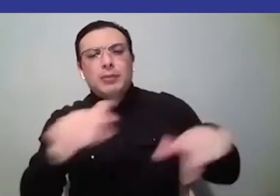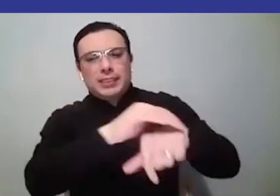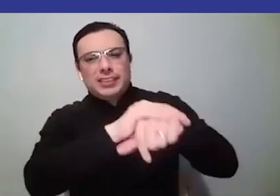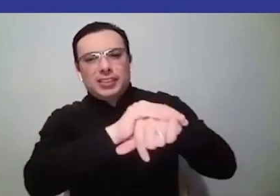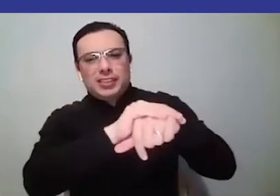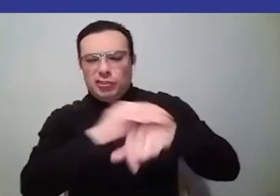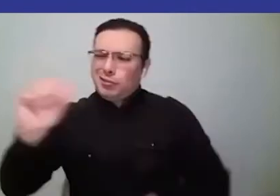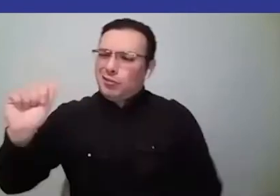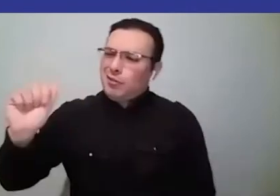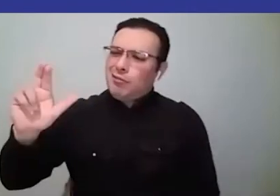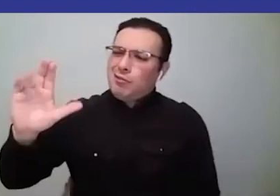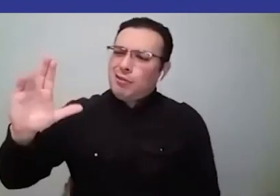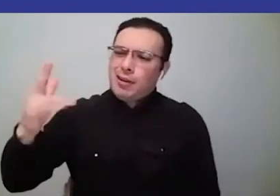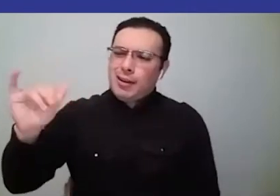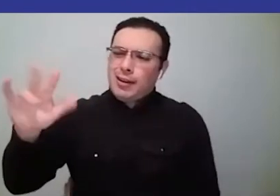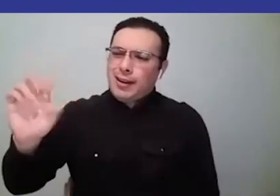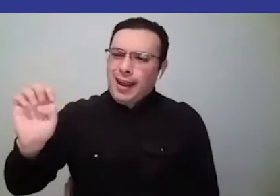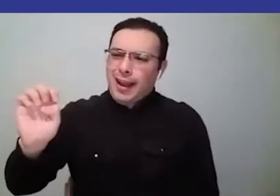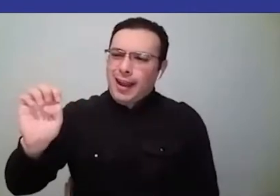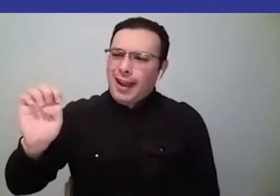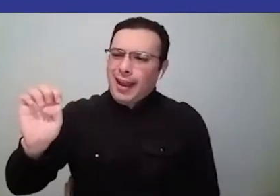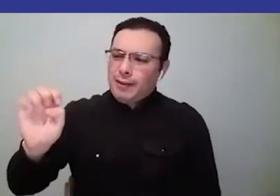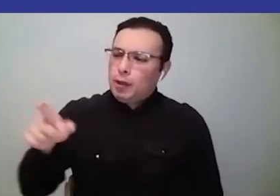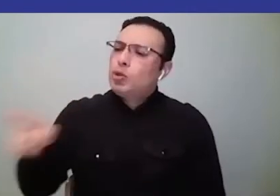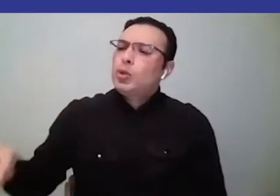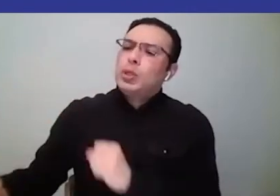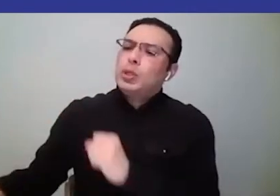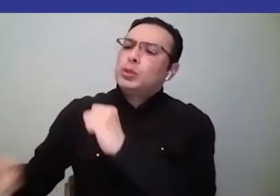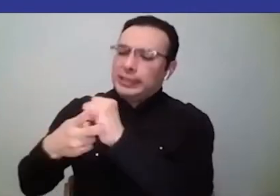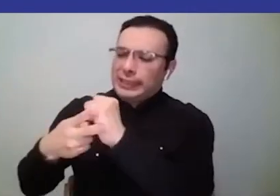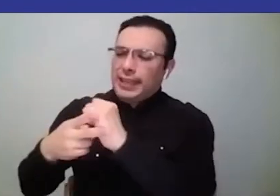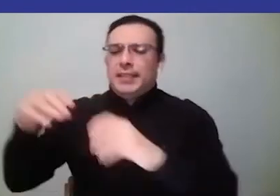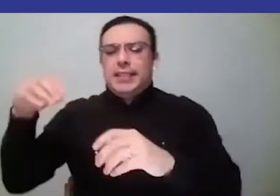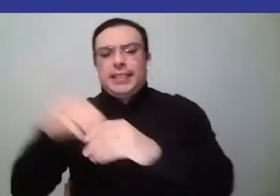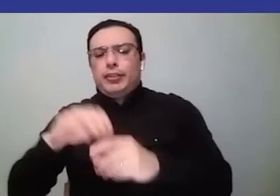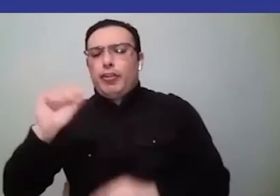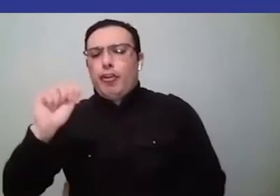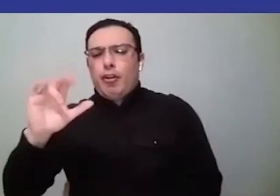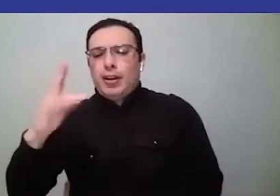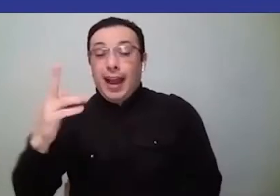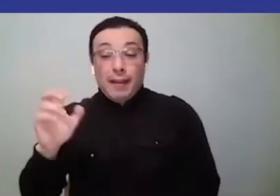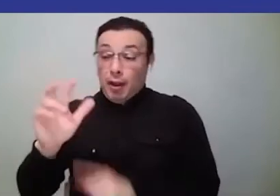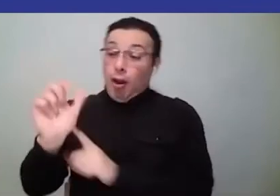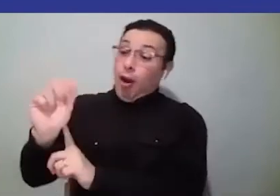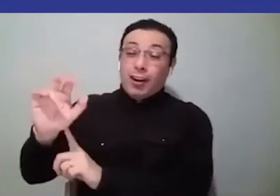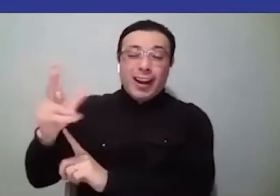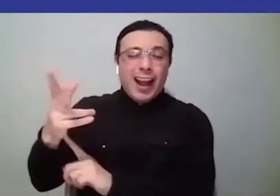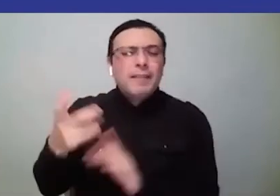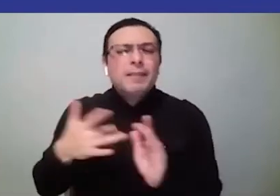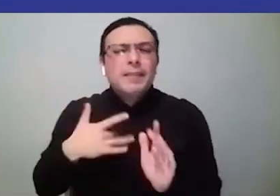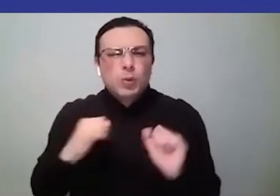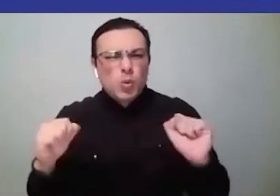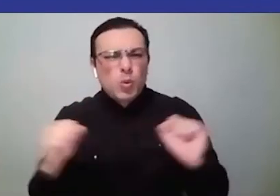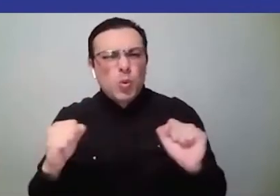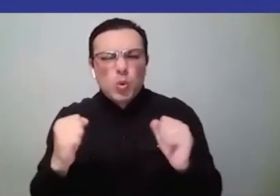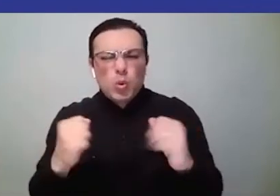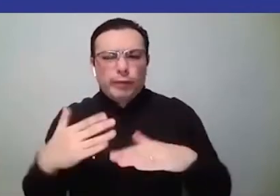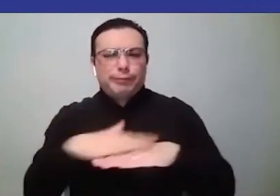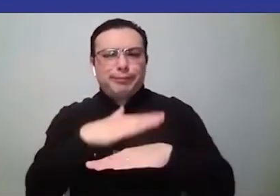but these recordings don't feel that way. And I'm specifically thinking of a word in